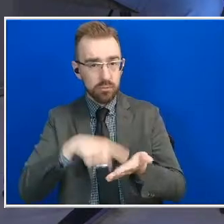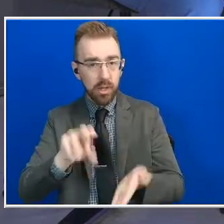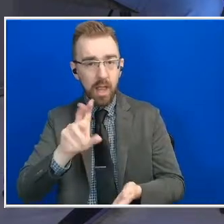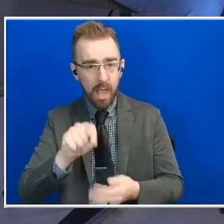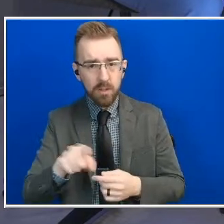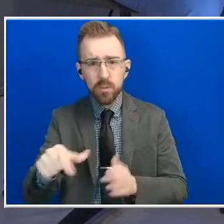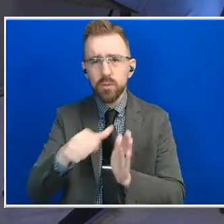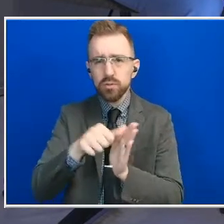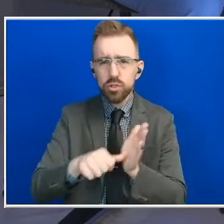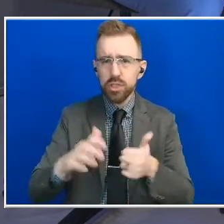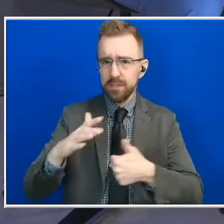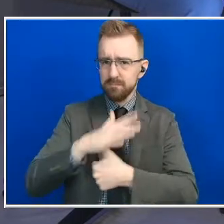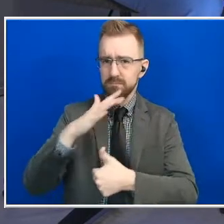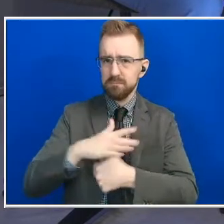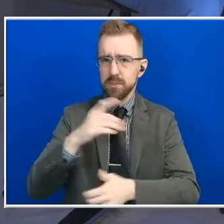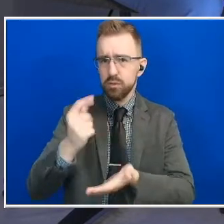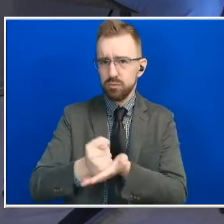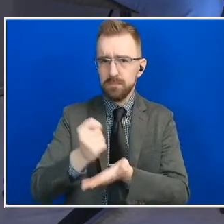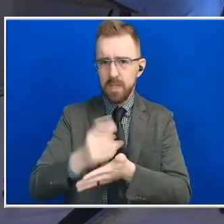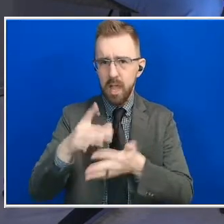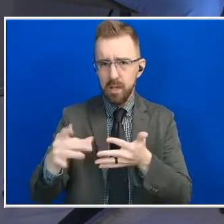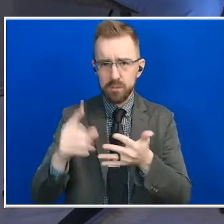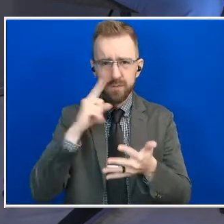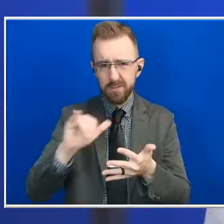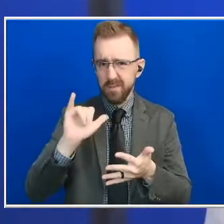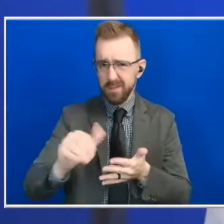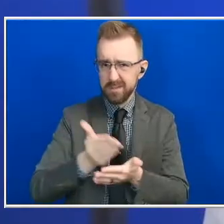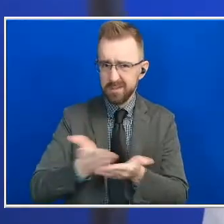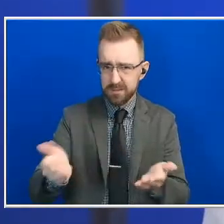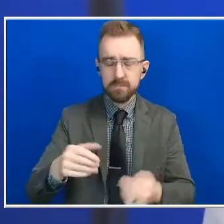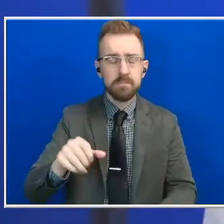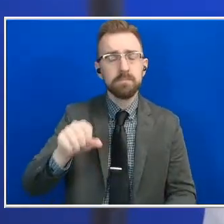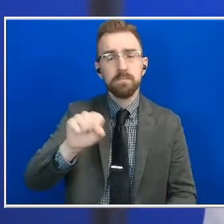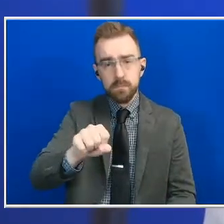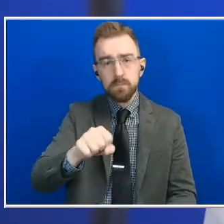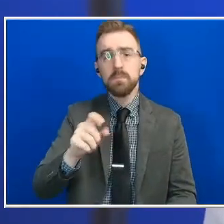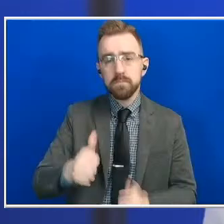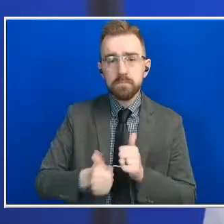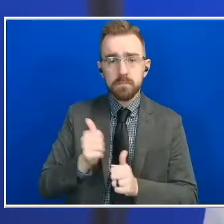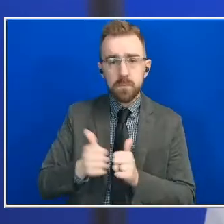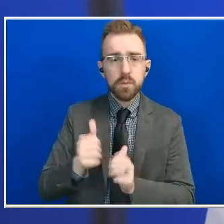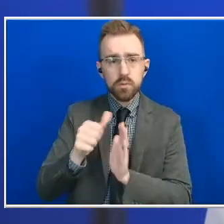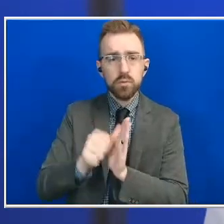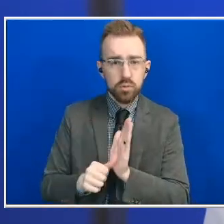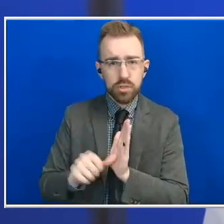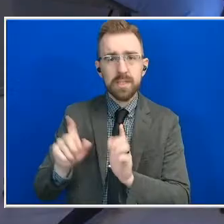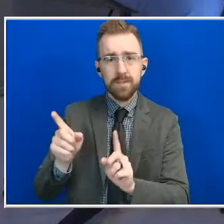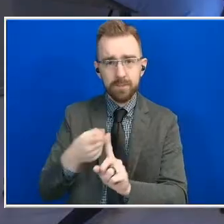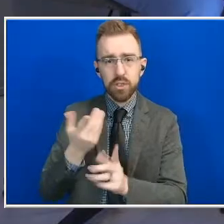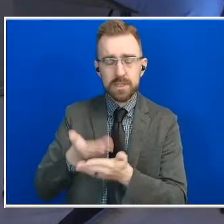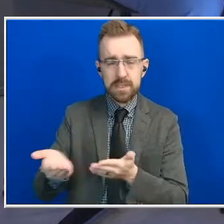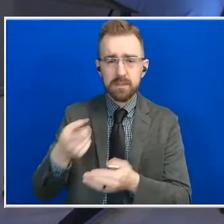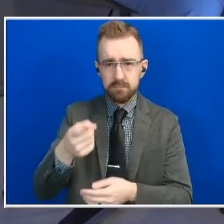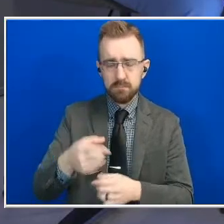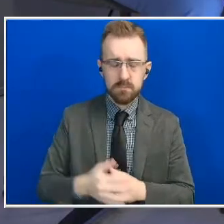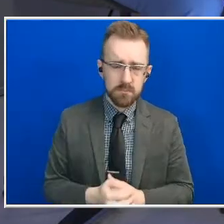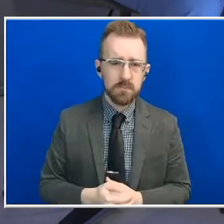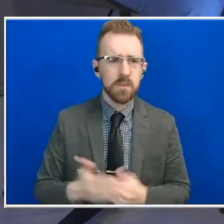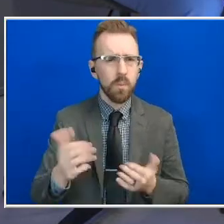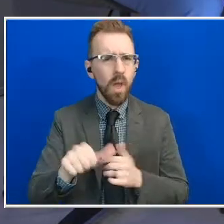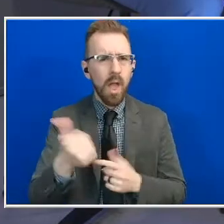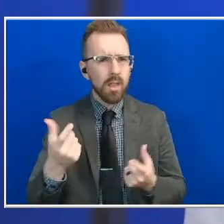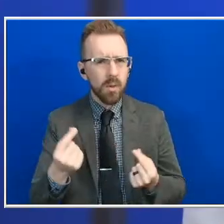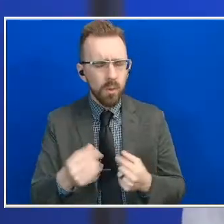primary treatment option for this? Yes, for most thyroid cancers, surgery is the first-line therapy. What else might you do? After